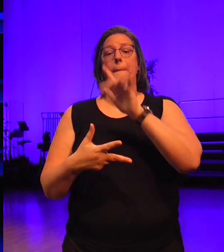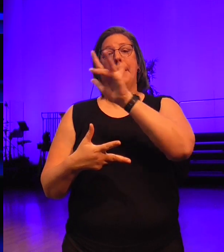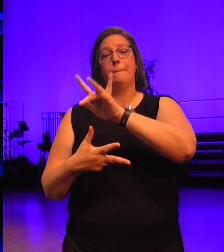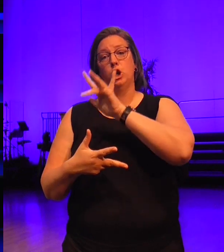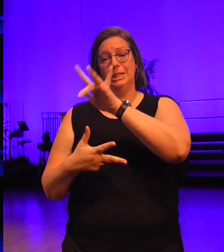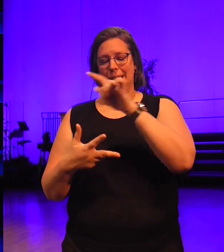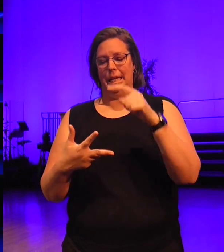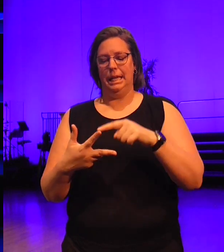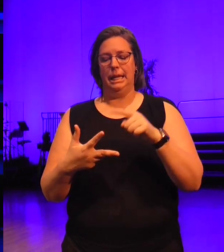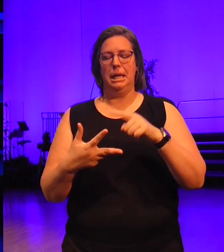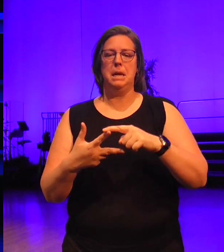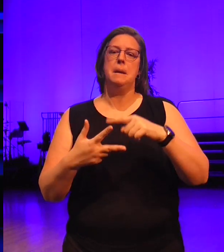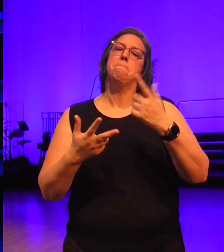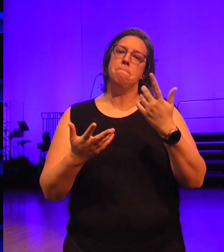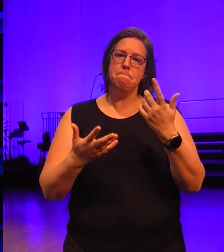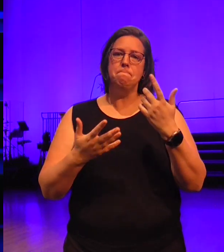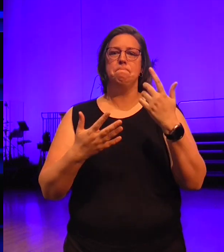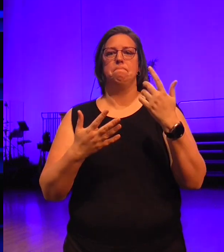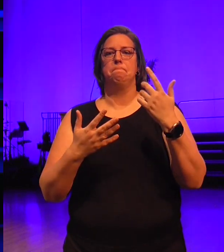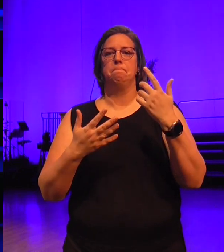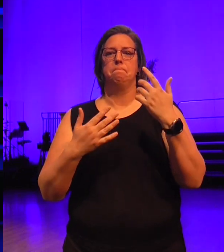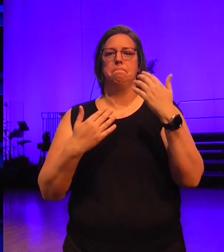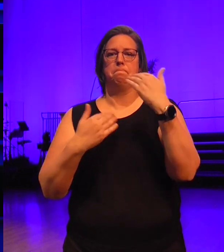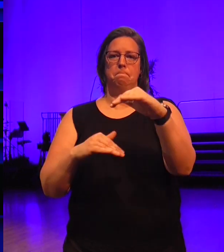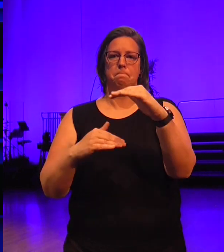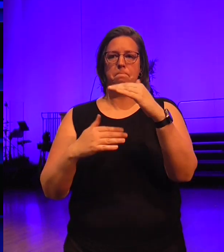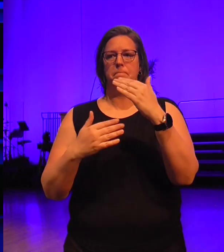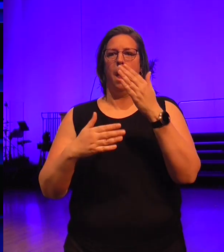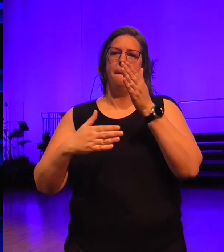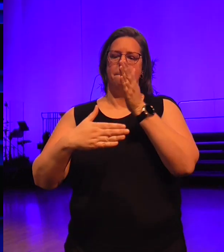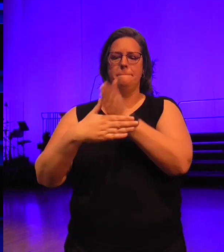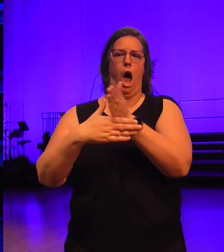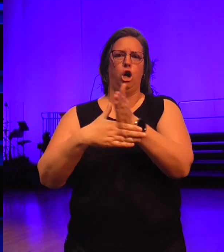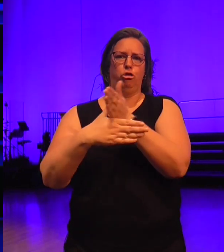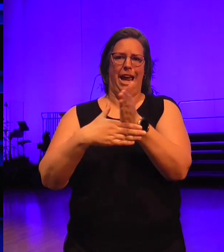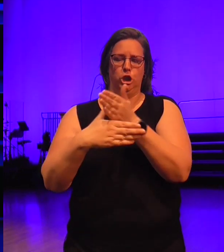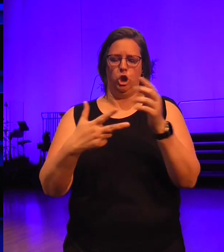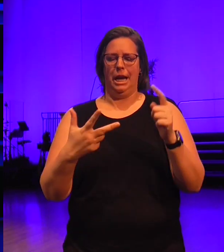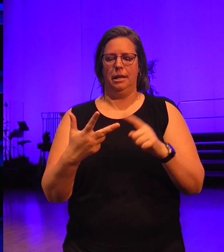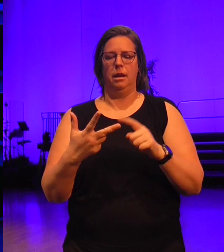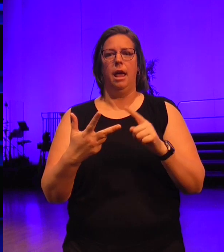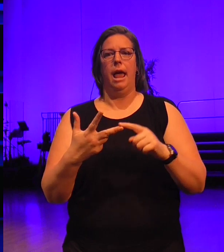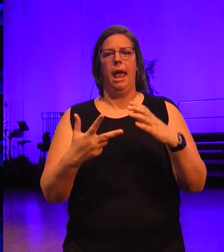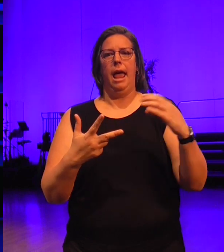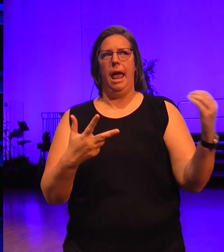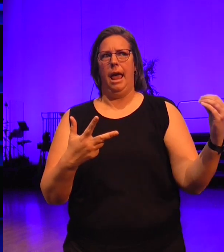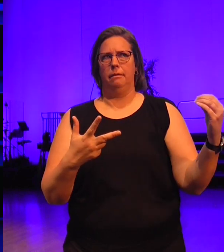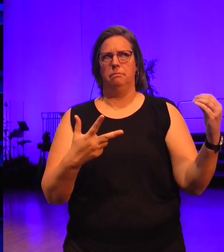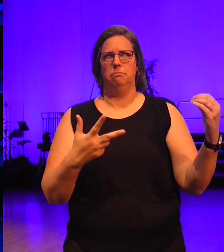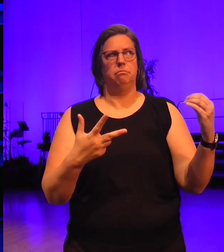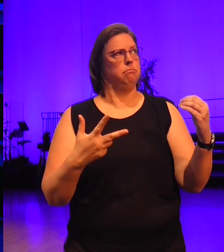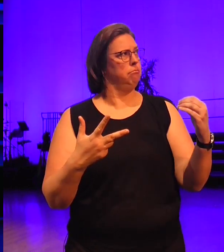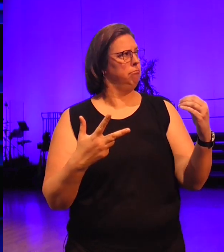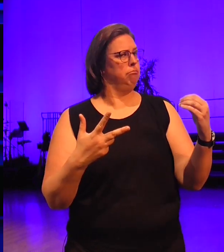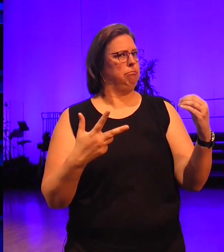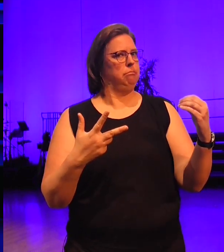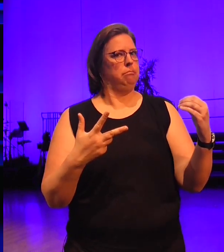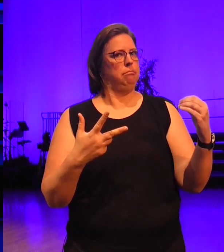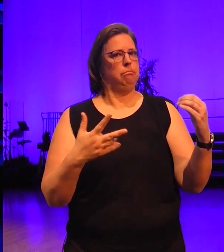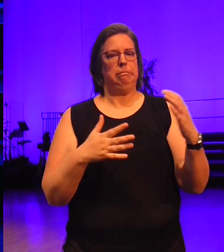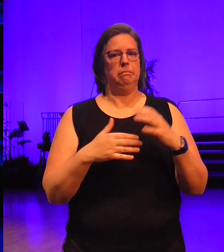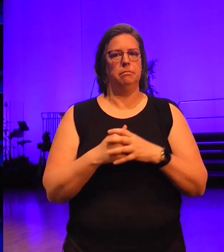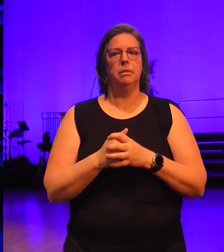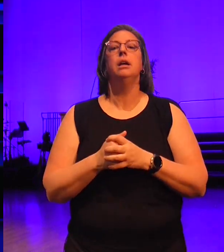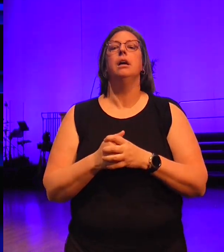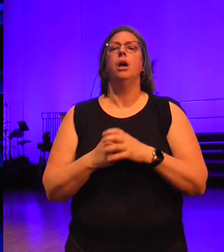moderation, and modesty, the 3 M's. And I speak to these today because they all are tools of ways of